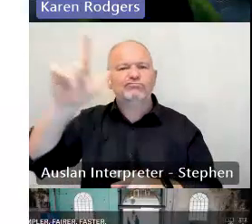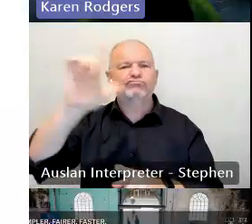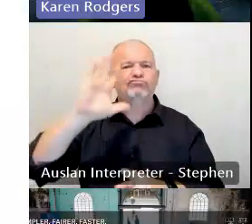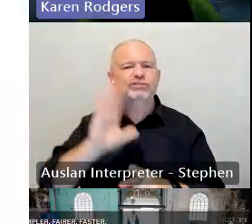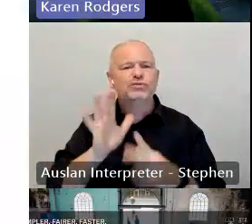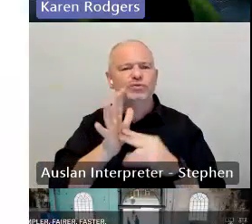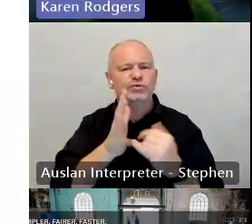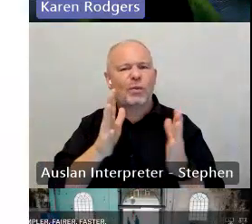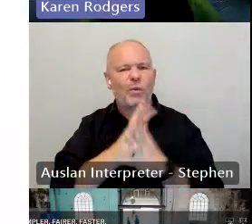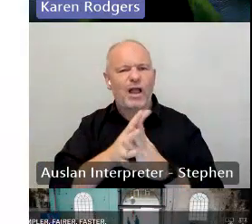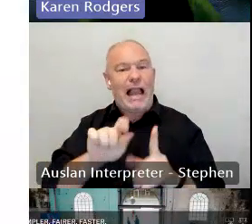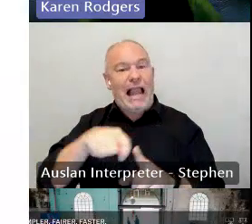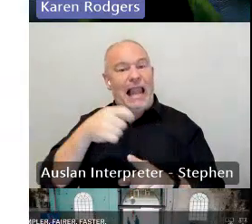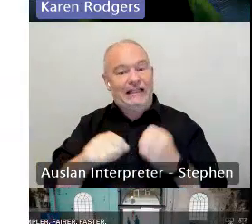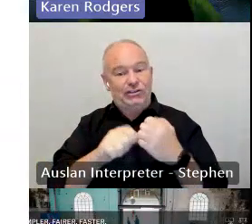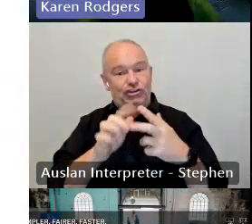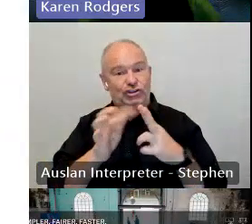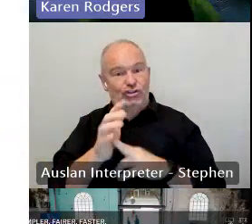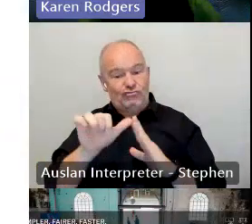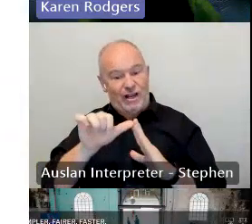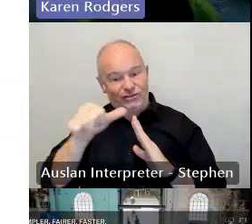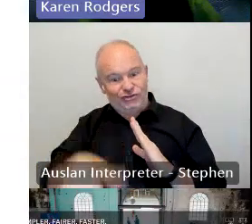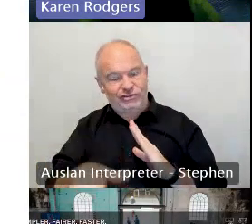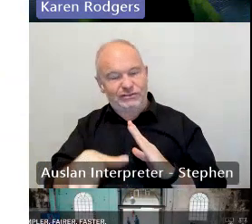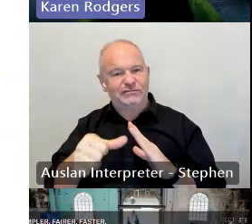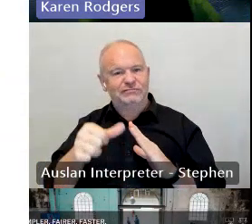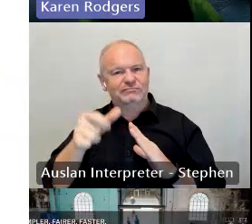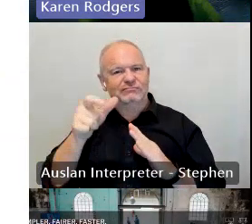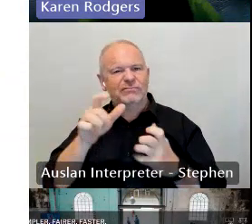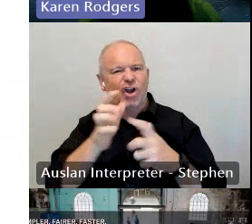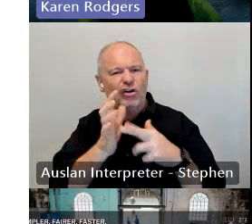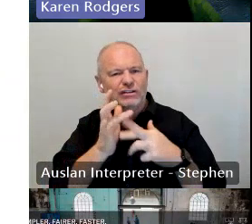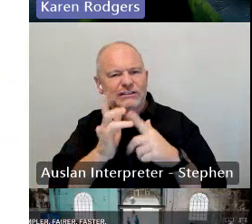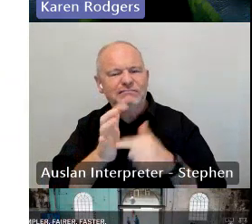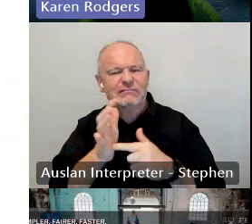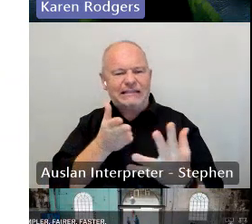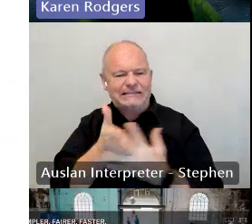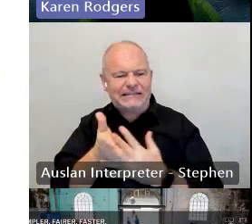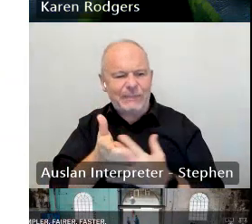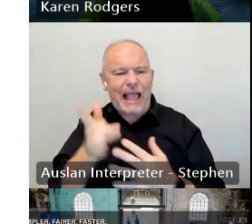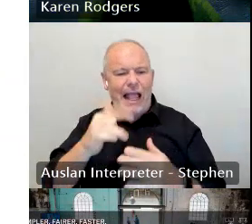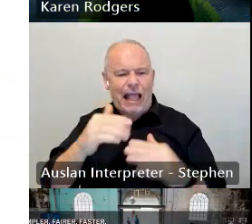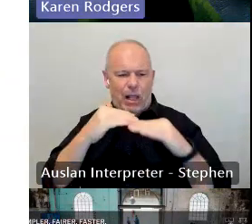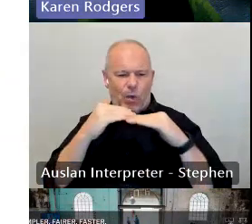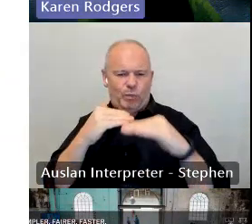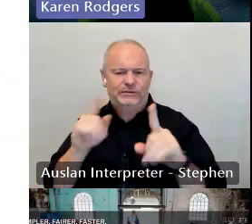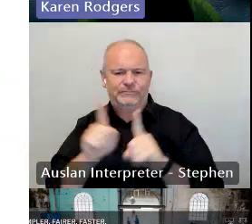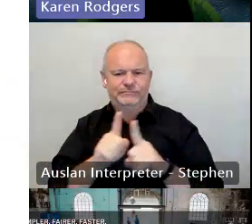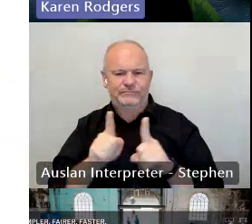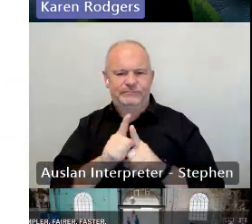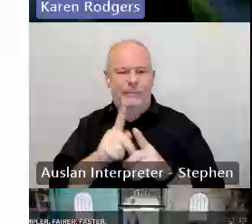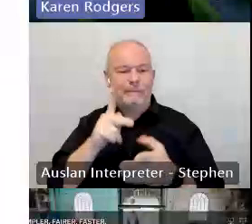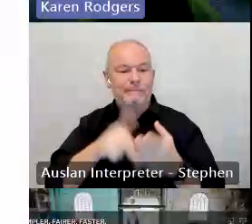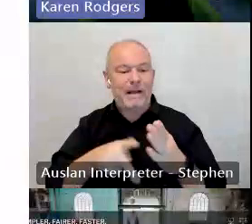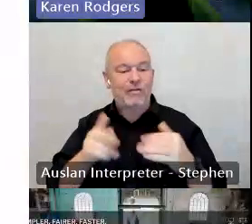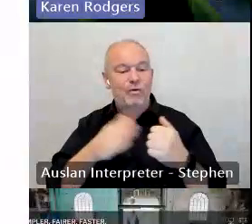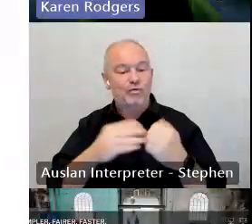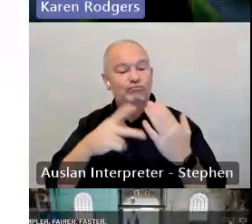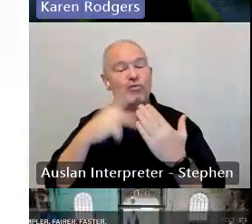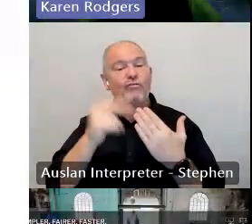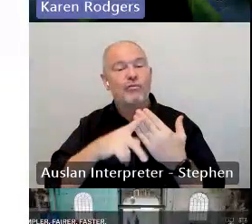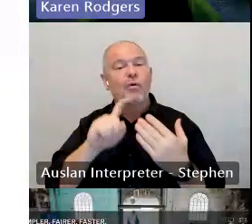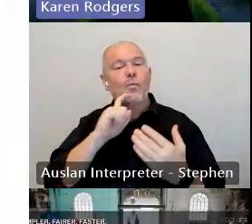next generation of creatives and content, accessibility and equity, As part of the new program, we